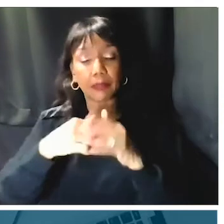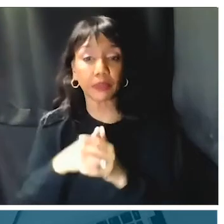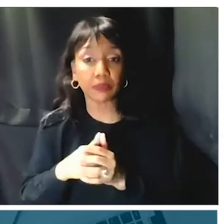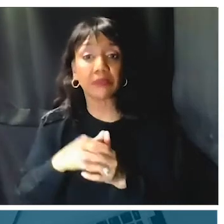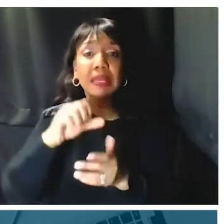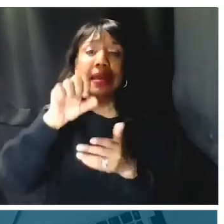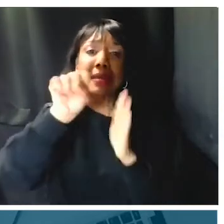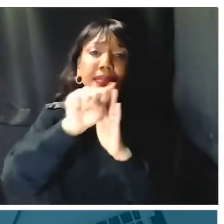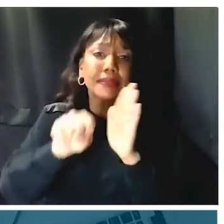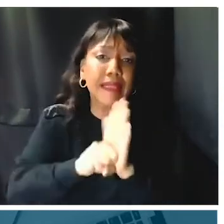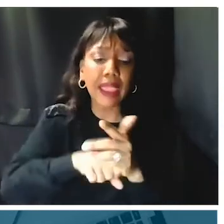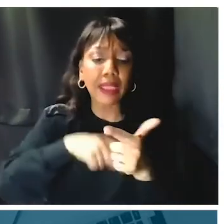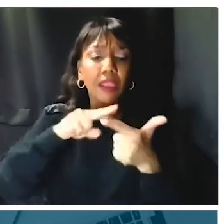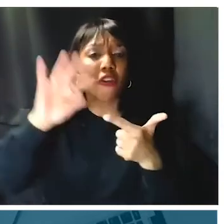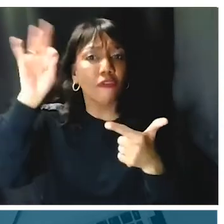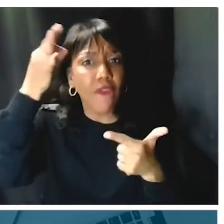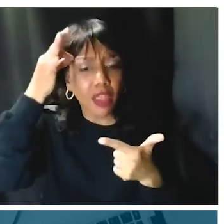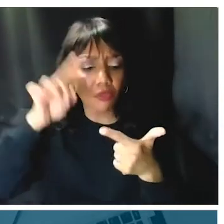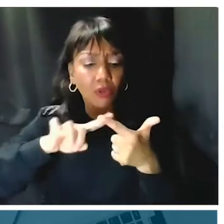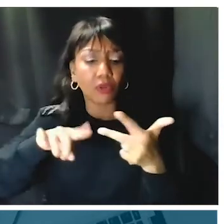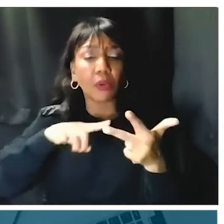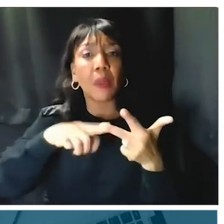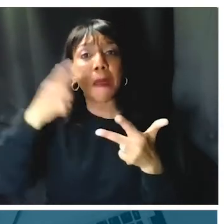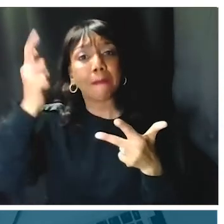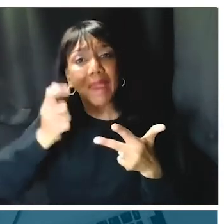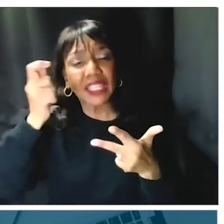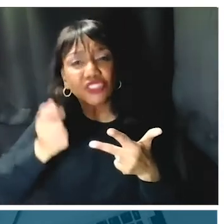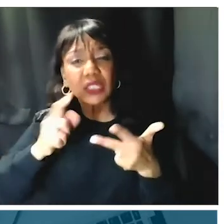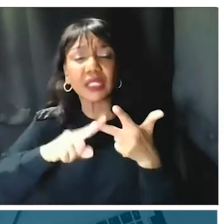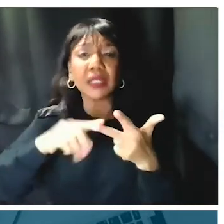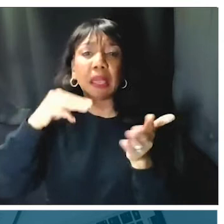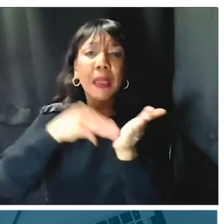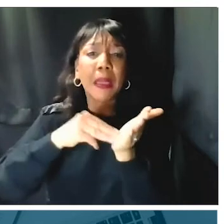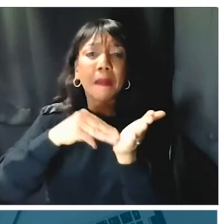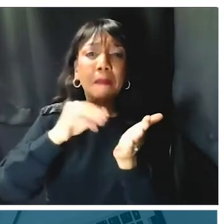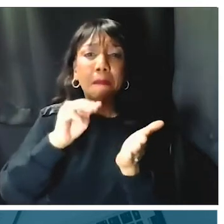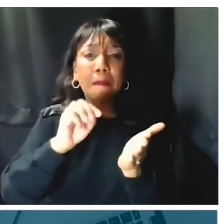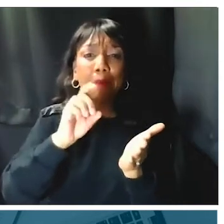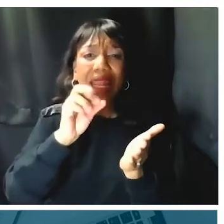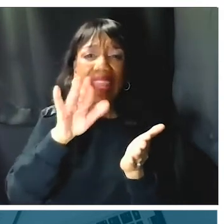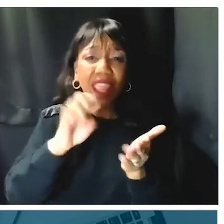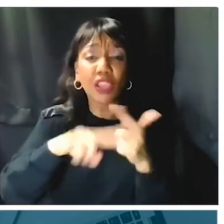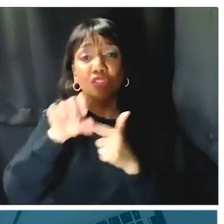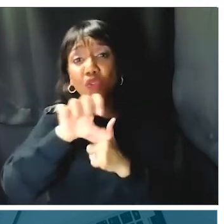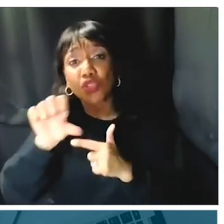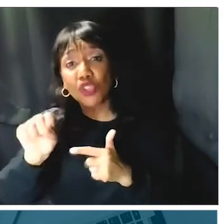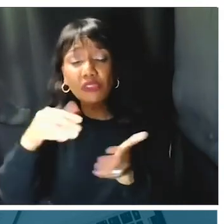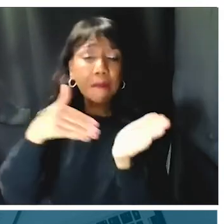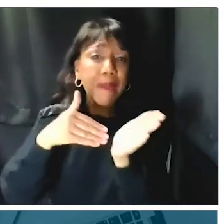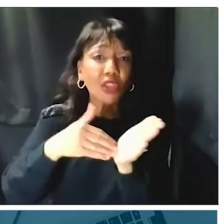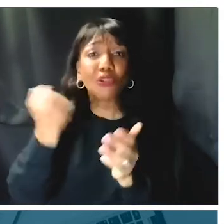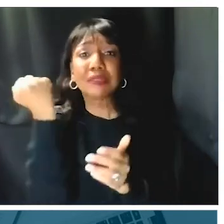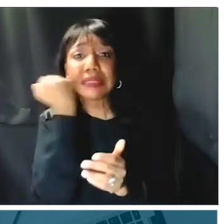example, state taxes, federal taxes, pension, Medicare, Social Security,